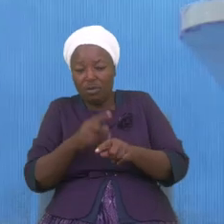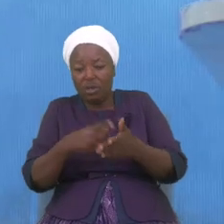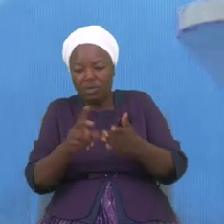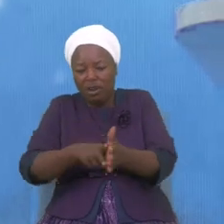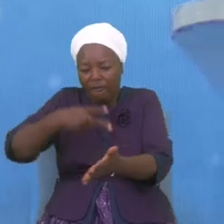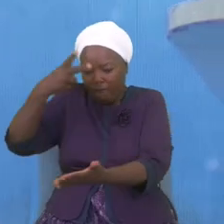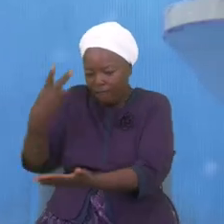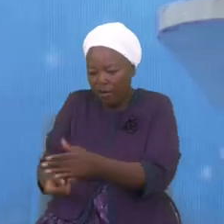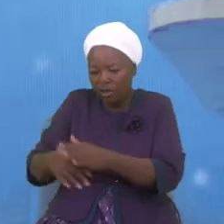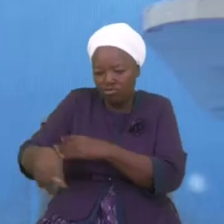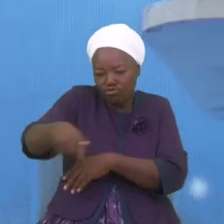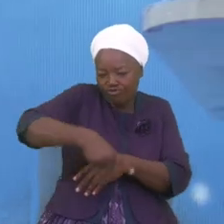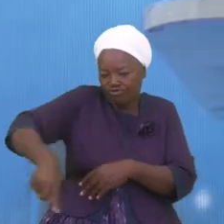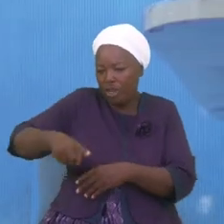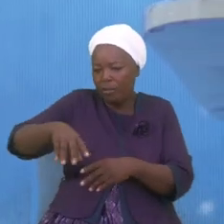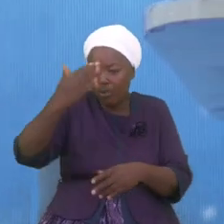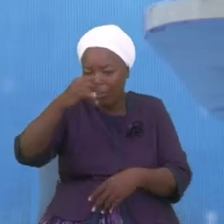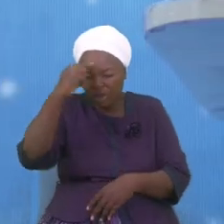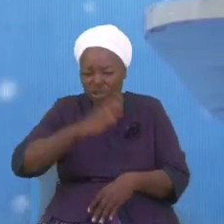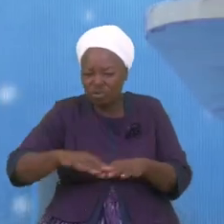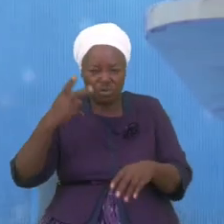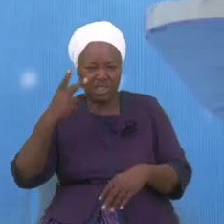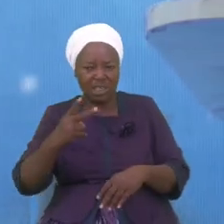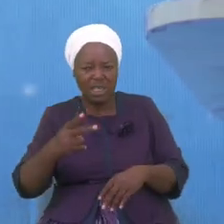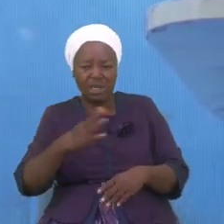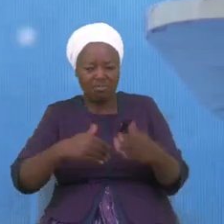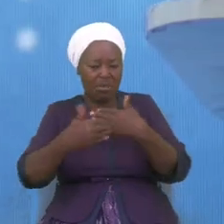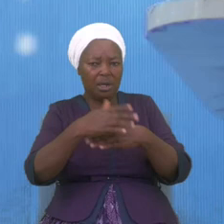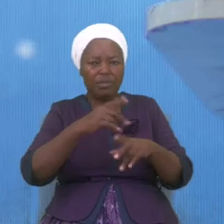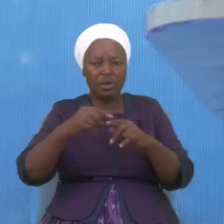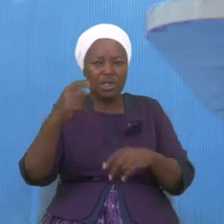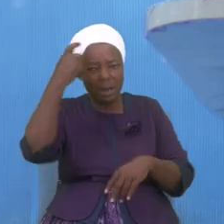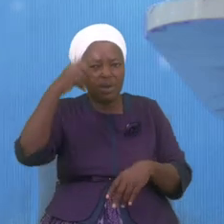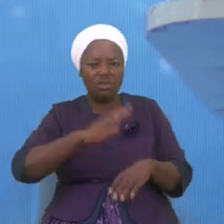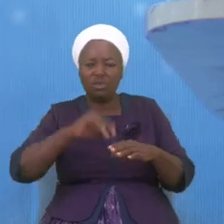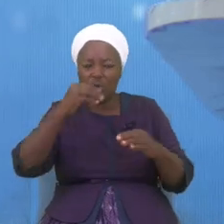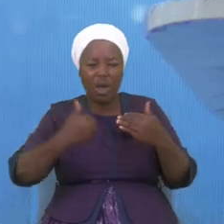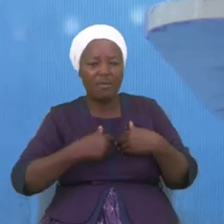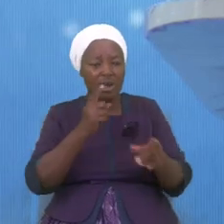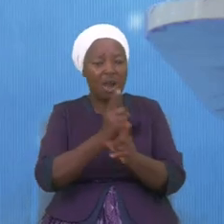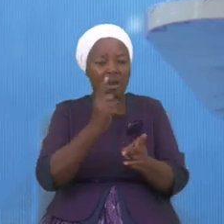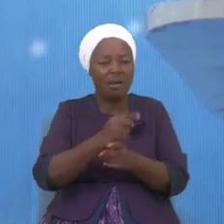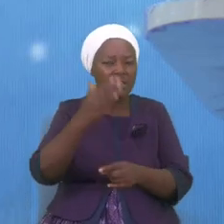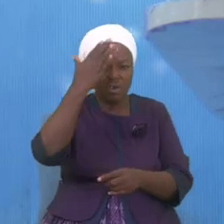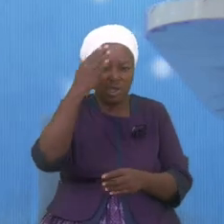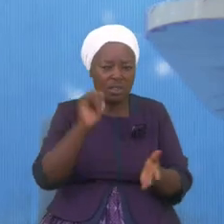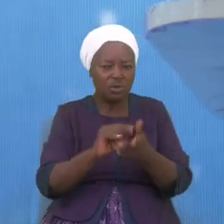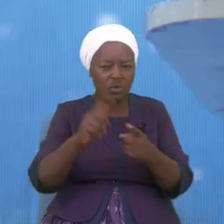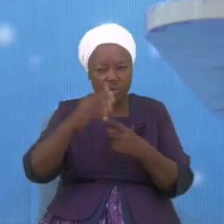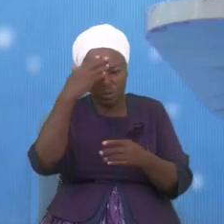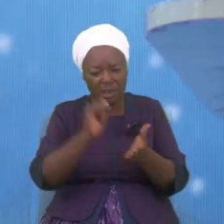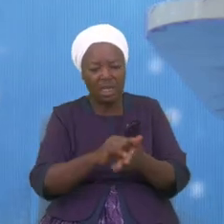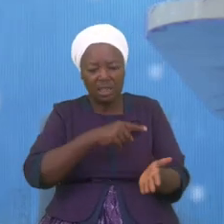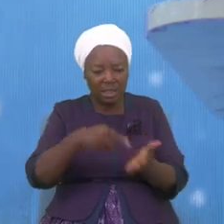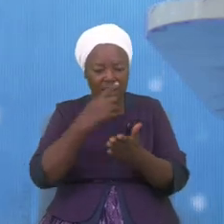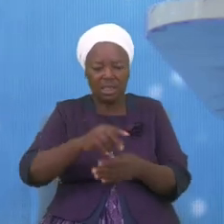not looking. Their mind does not have the right knowledge. You know, this is a ditch.